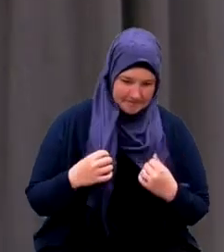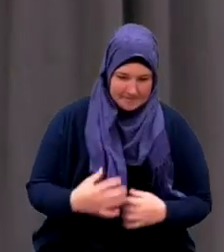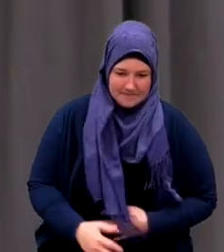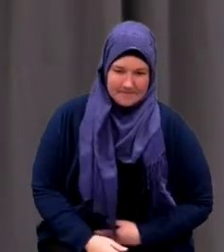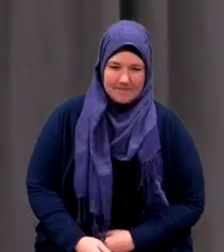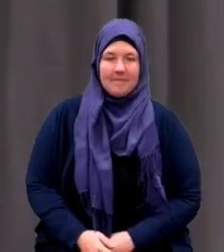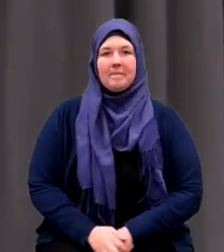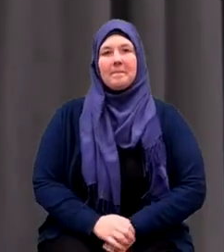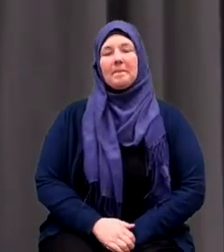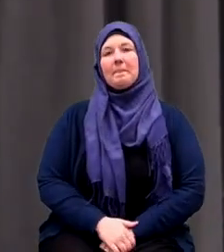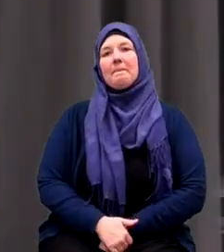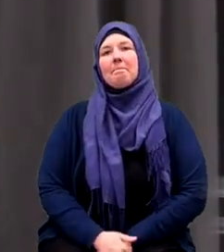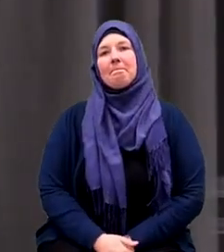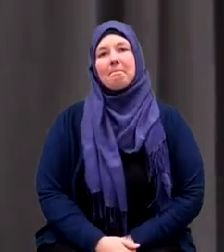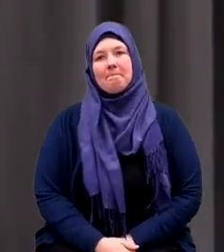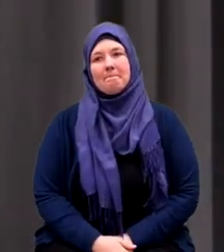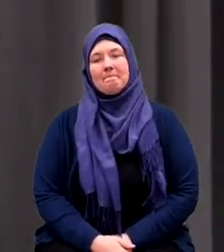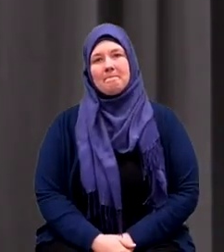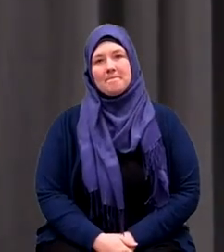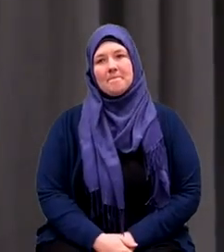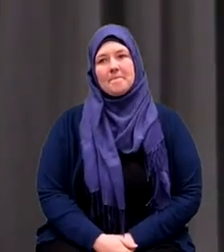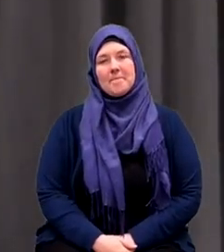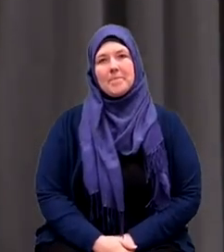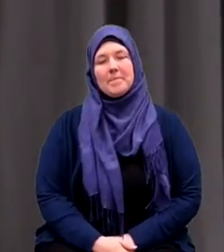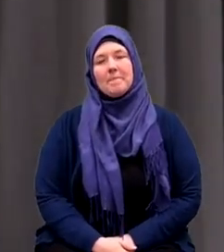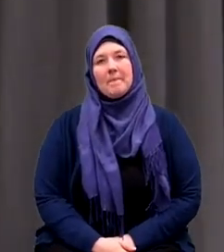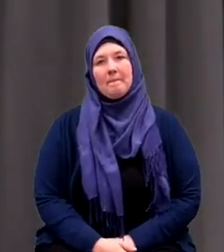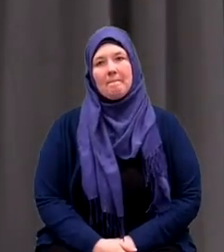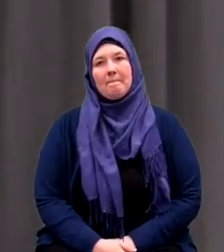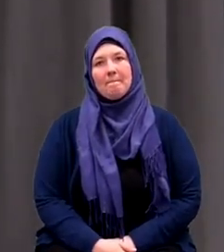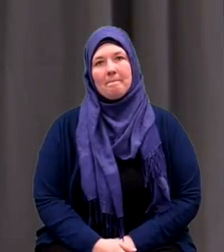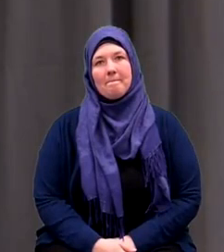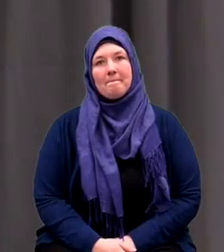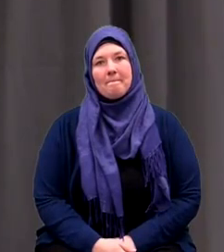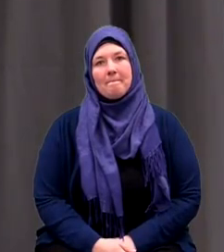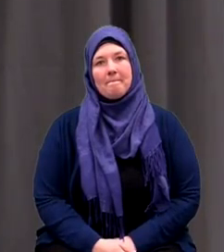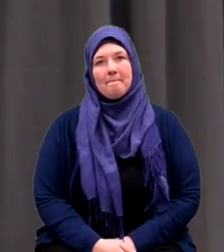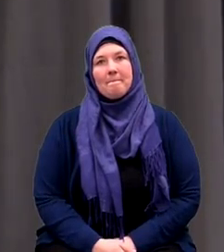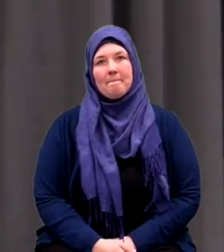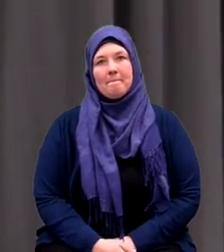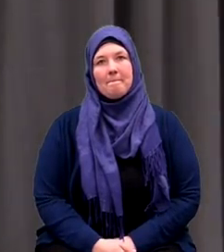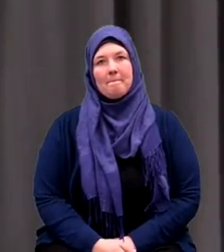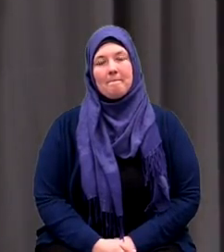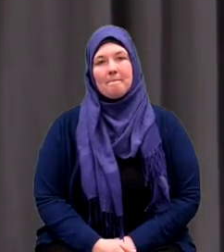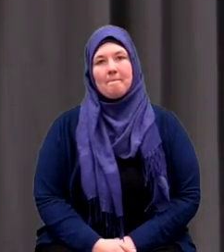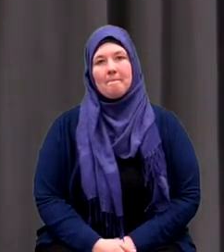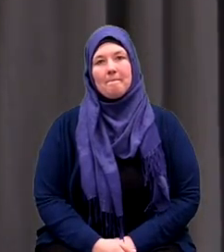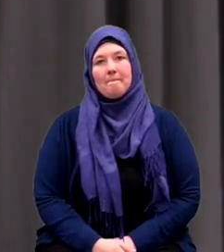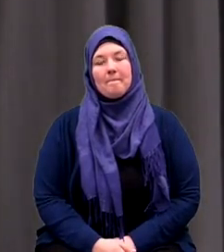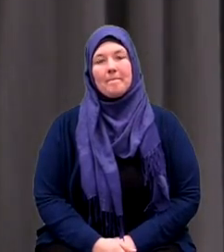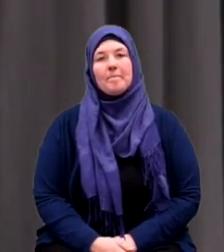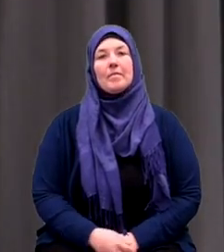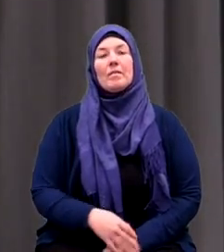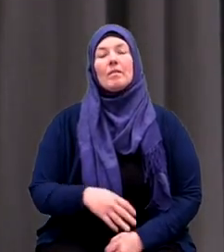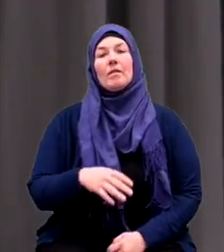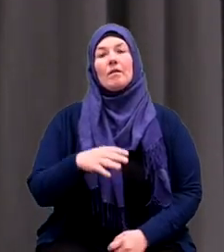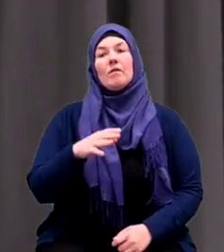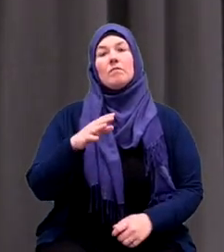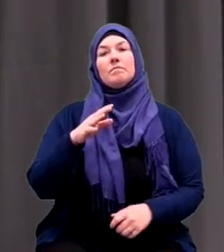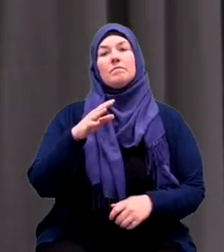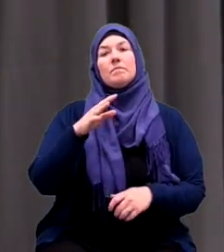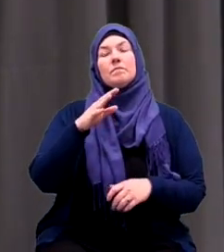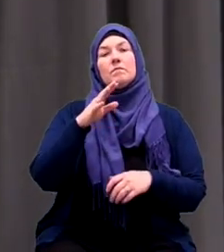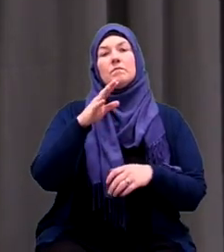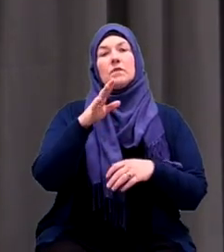attend a prayer with the Prophet sallallahu alaihi wasallam. They will hear him talk, whether it